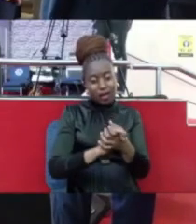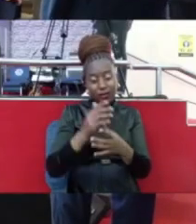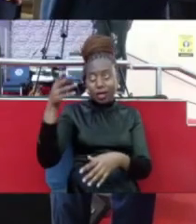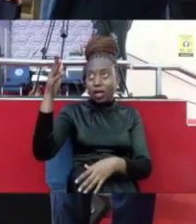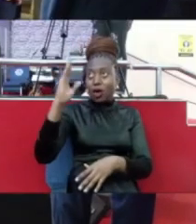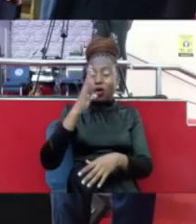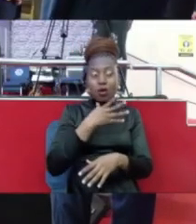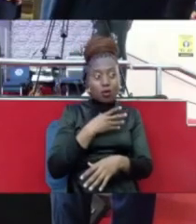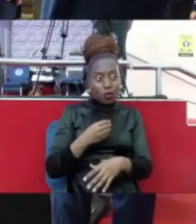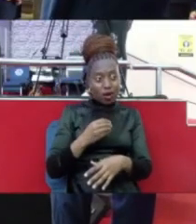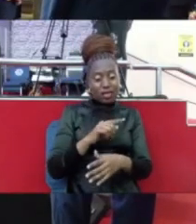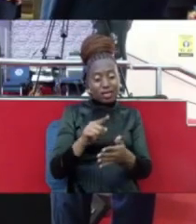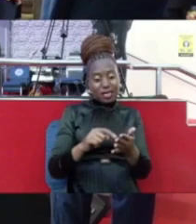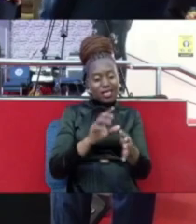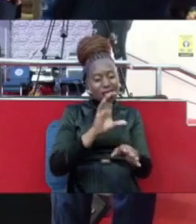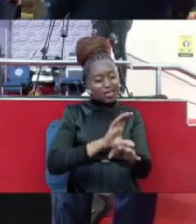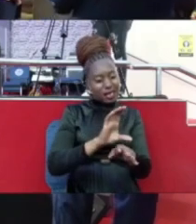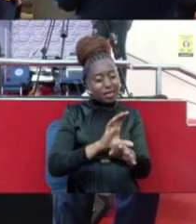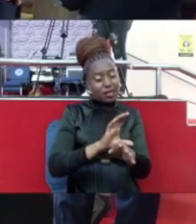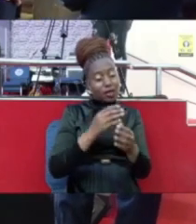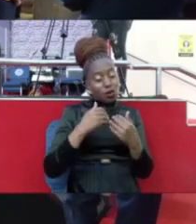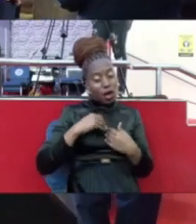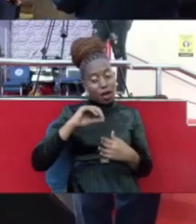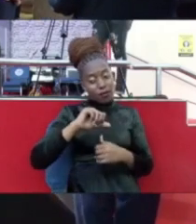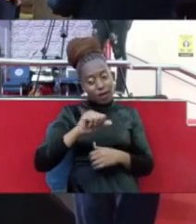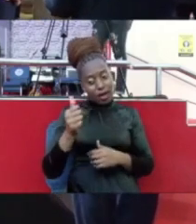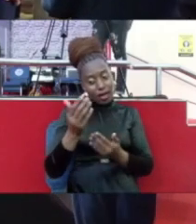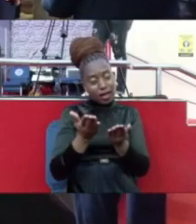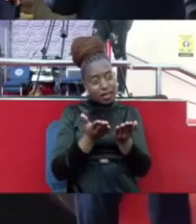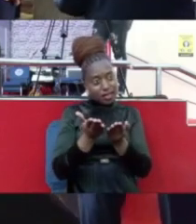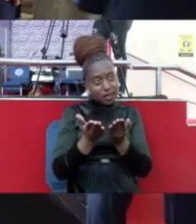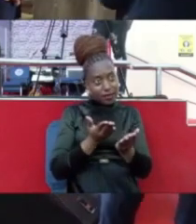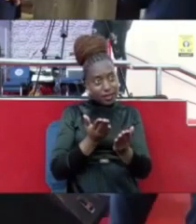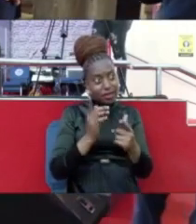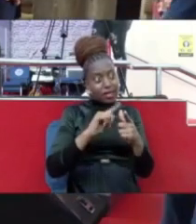to have another service, then I am going to pray for you